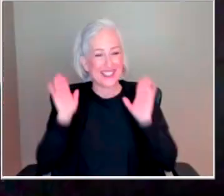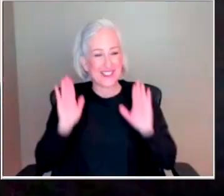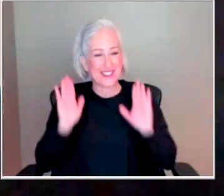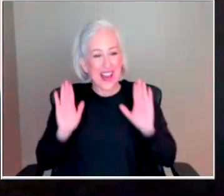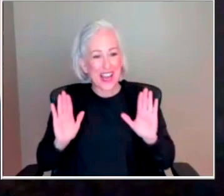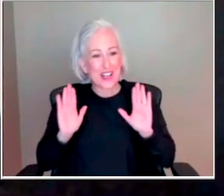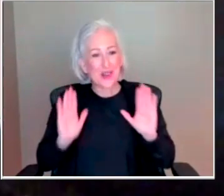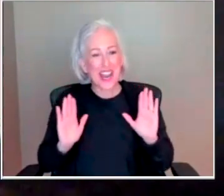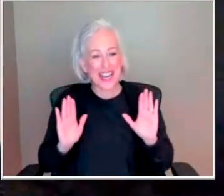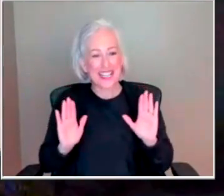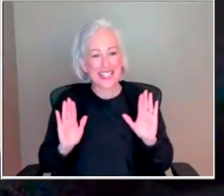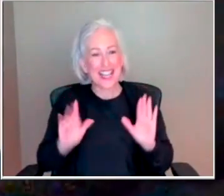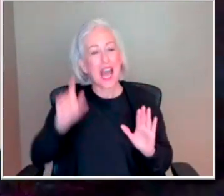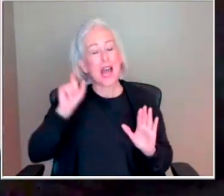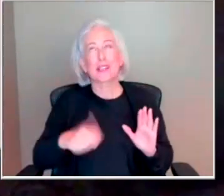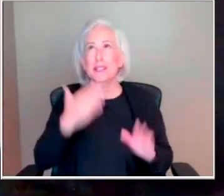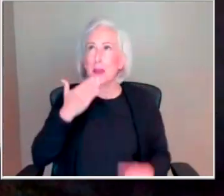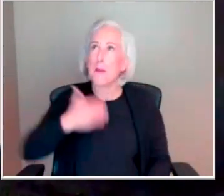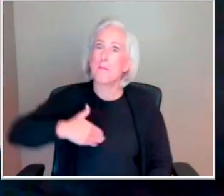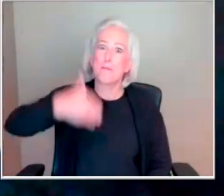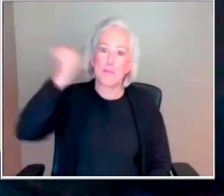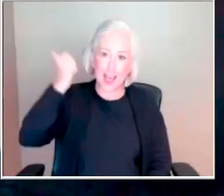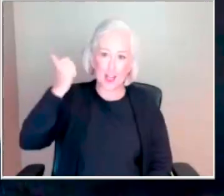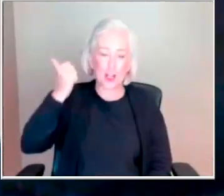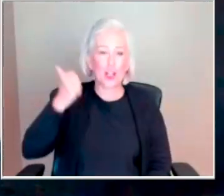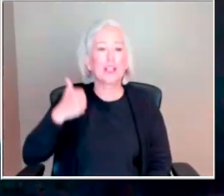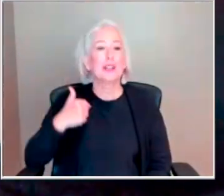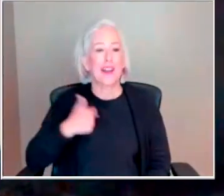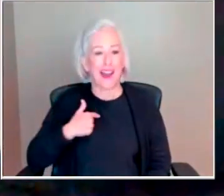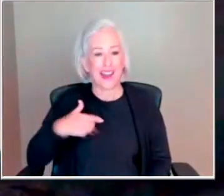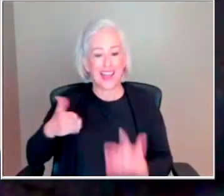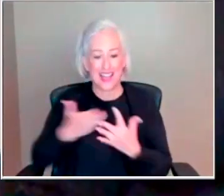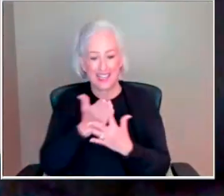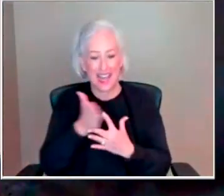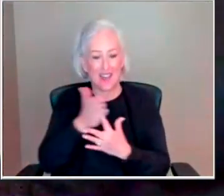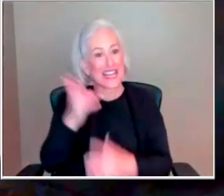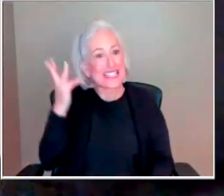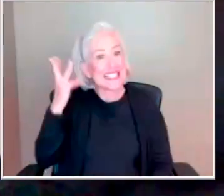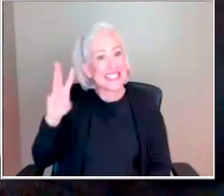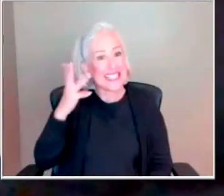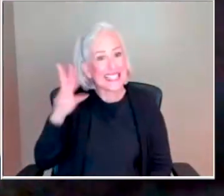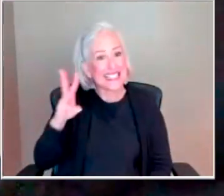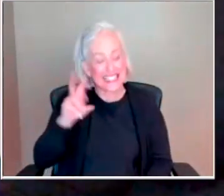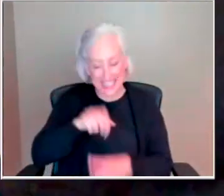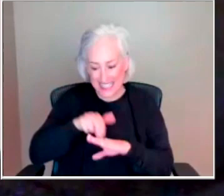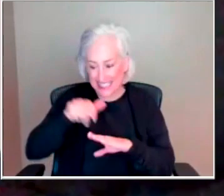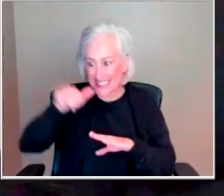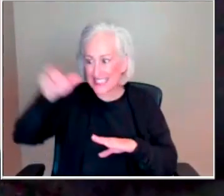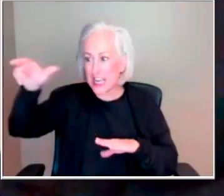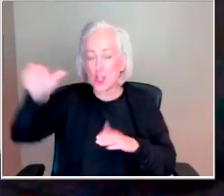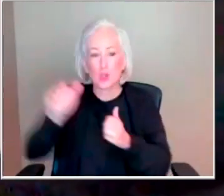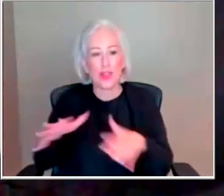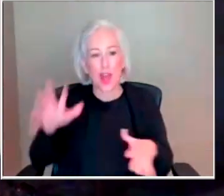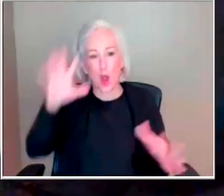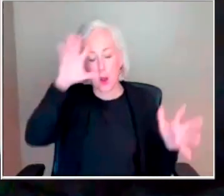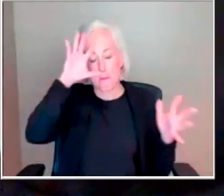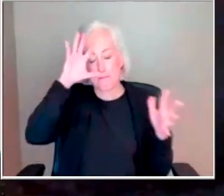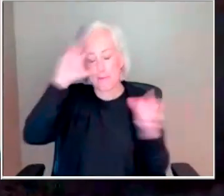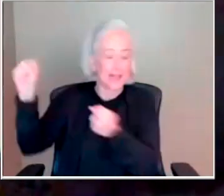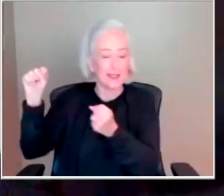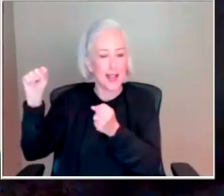Great. I must say much, much better. I actually can navigate 16 stairs without passing out at the top.